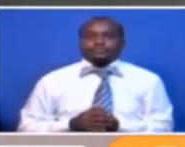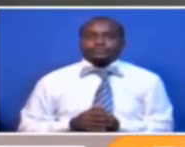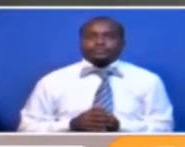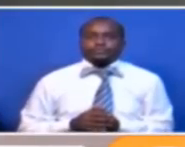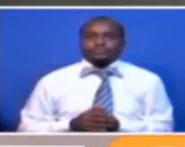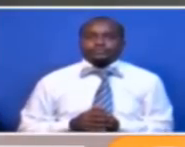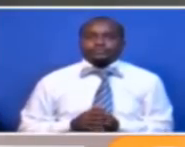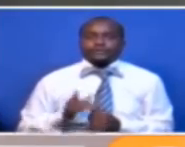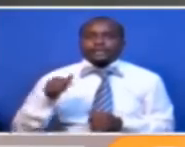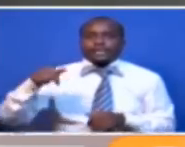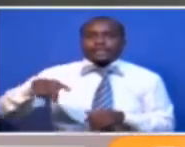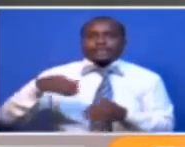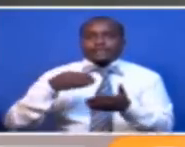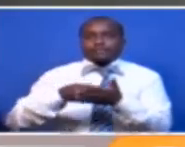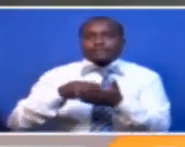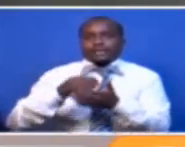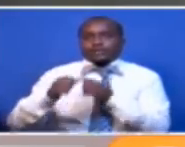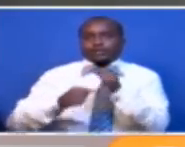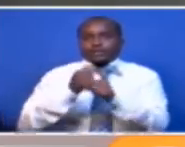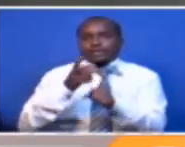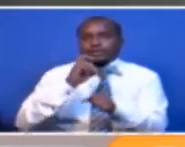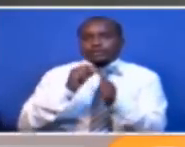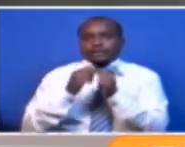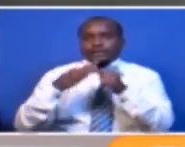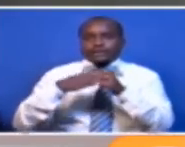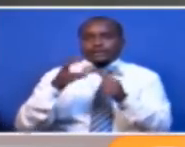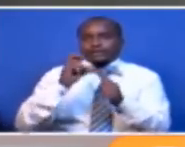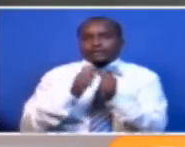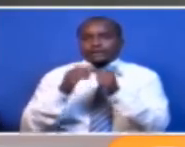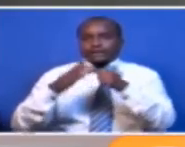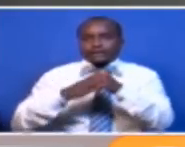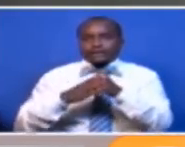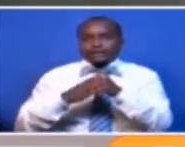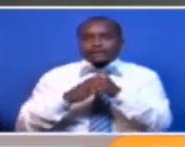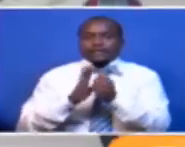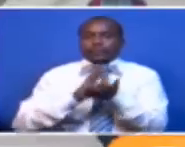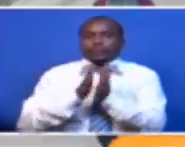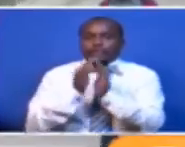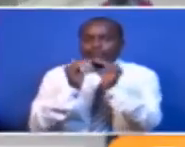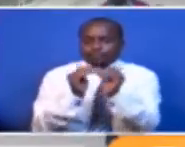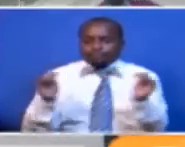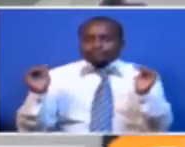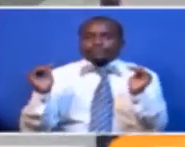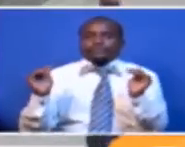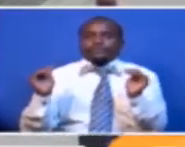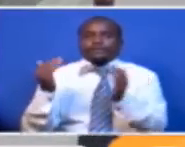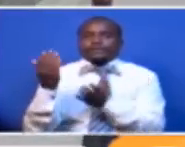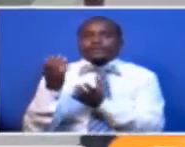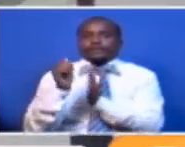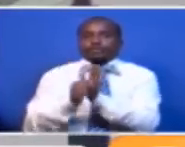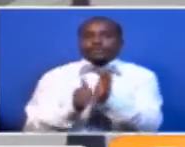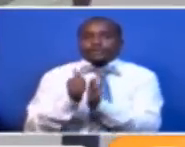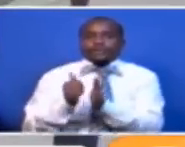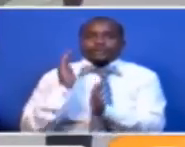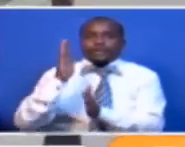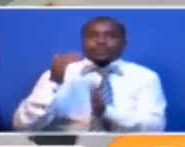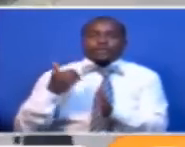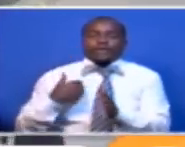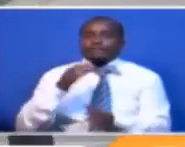This financial year, which is 2018-2019, we are going to break even in this train. It you have